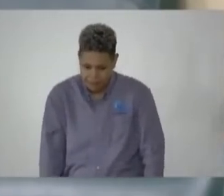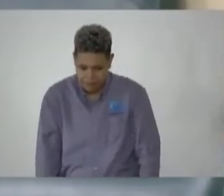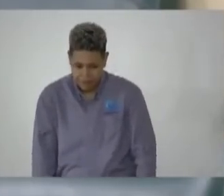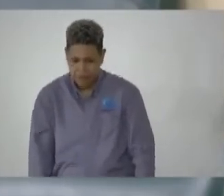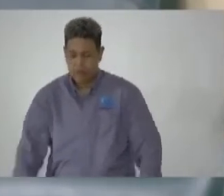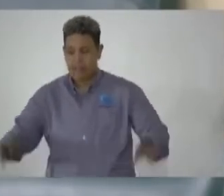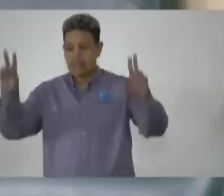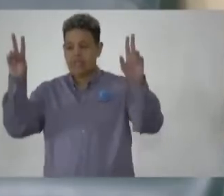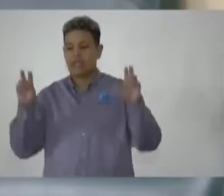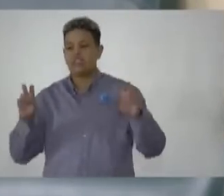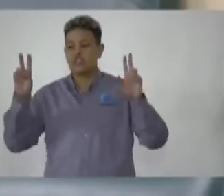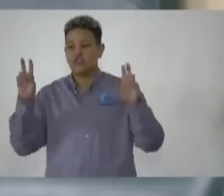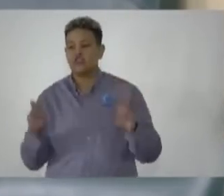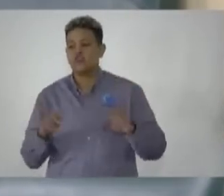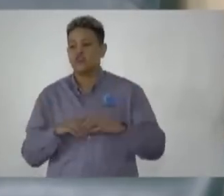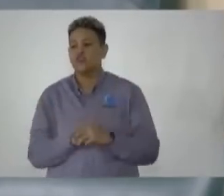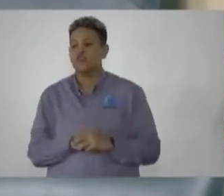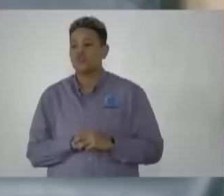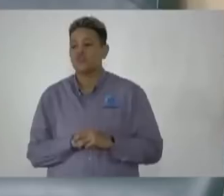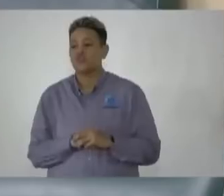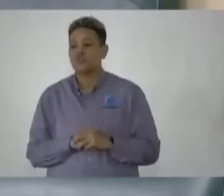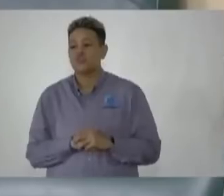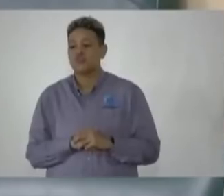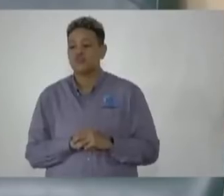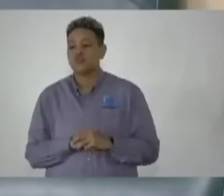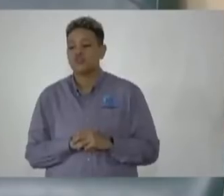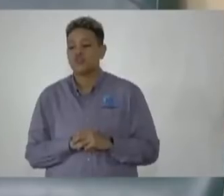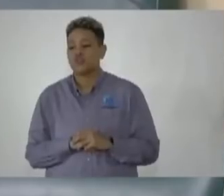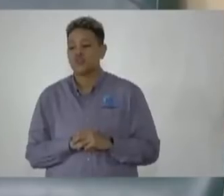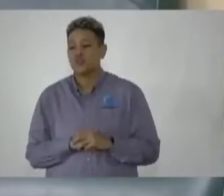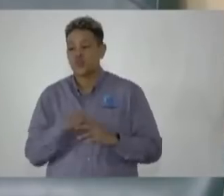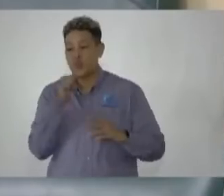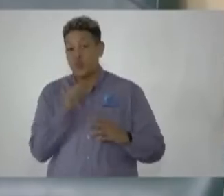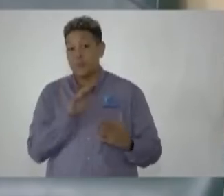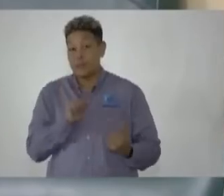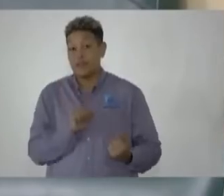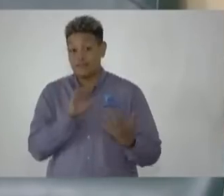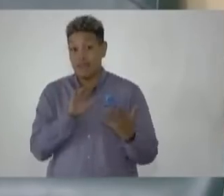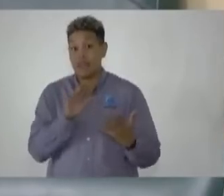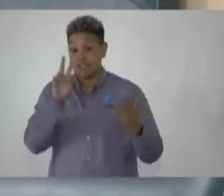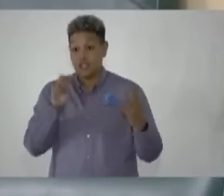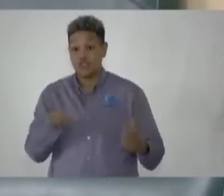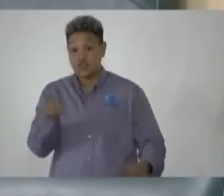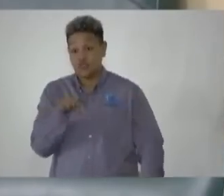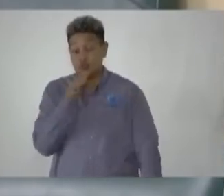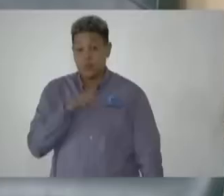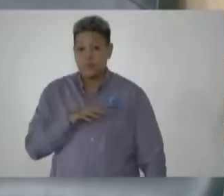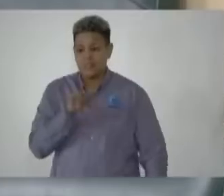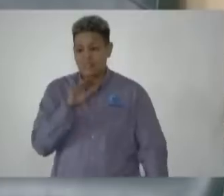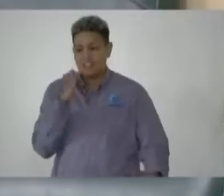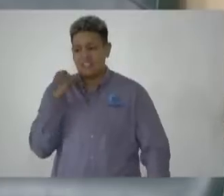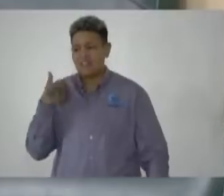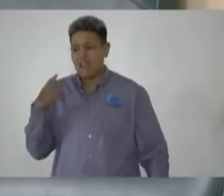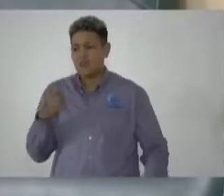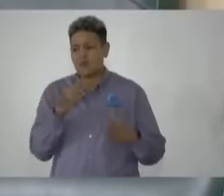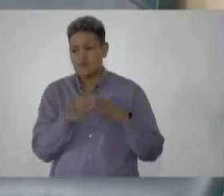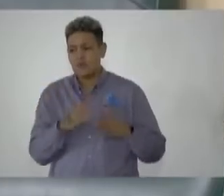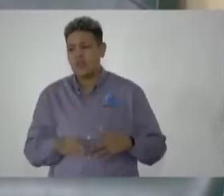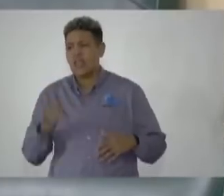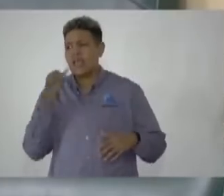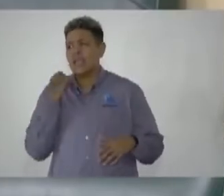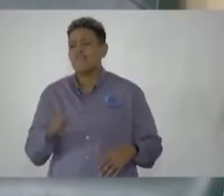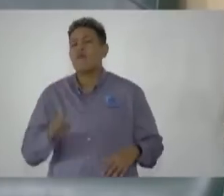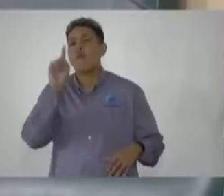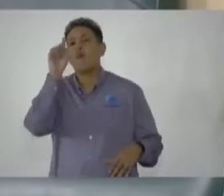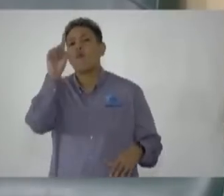The issues that women face, if I were to break it down, if there is